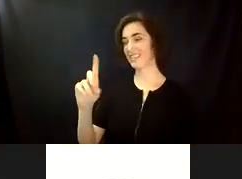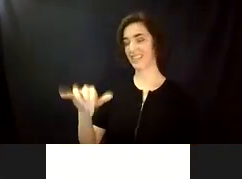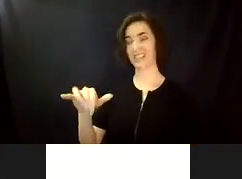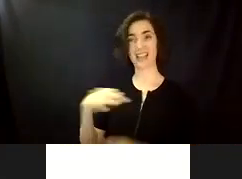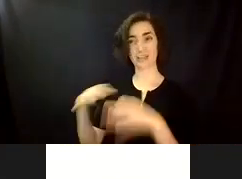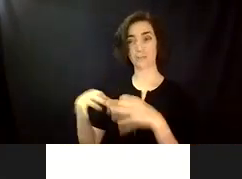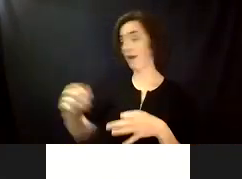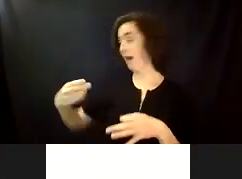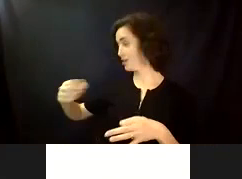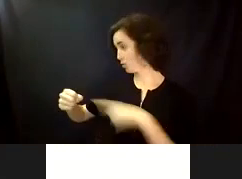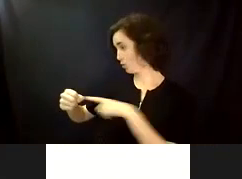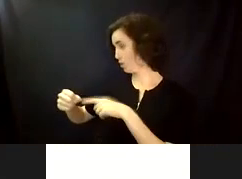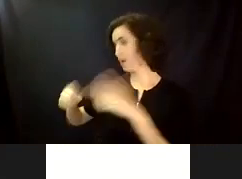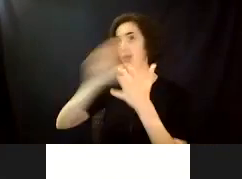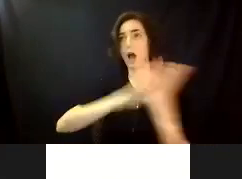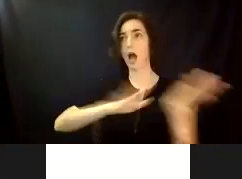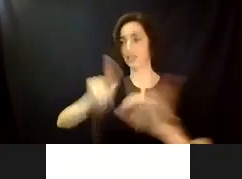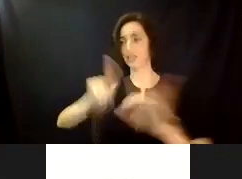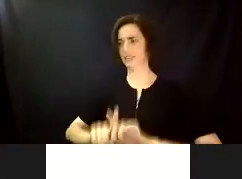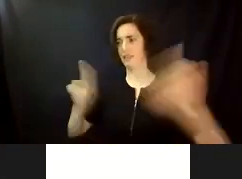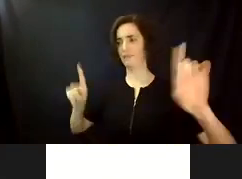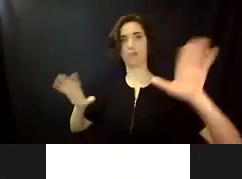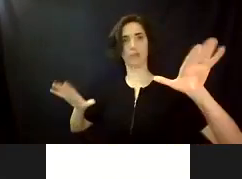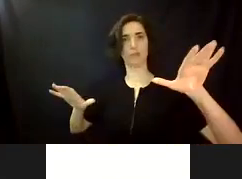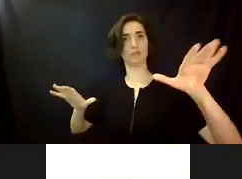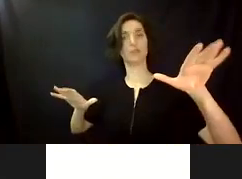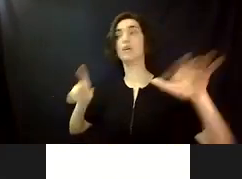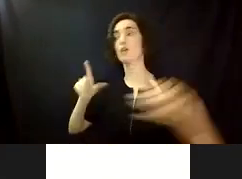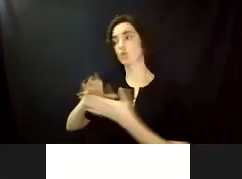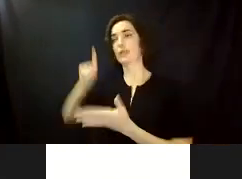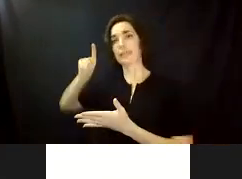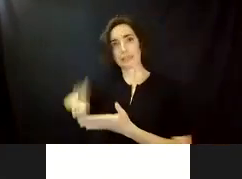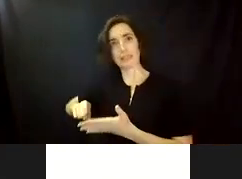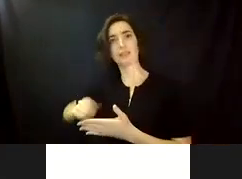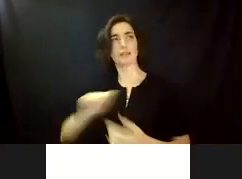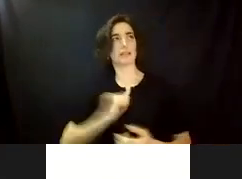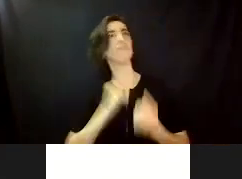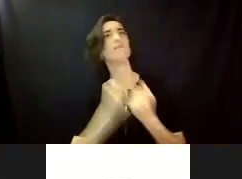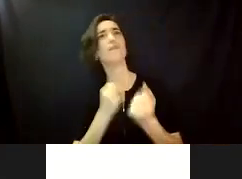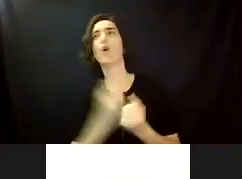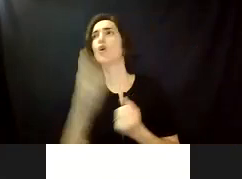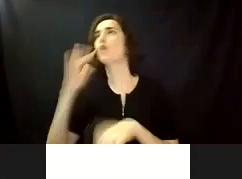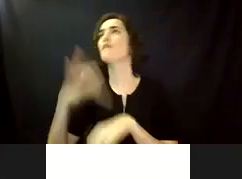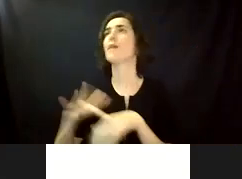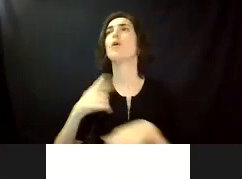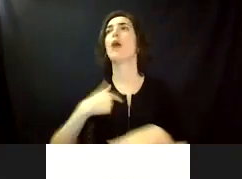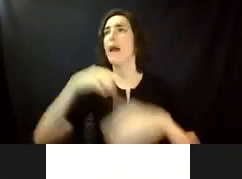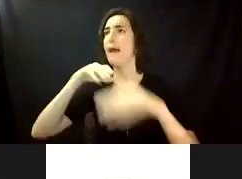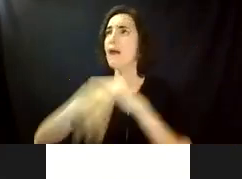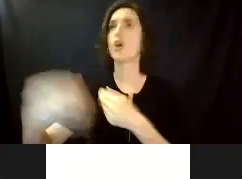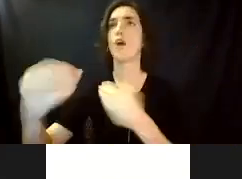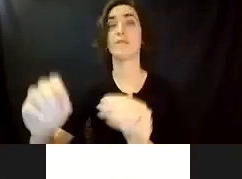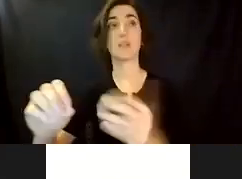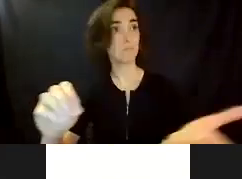high school and college. And we need the students to be able to advocate, to know what's available, to go to these different offices who are there willing to